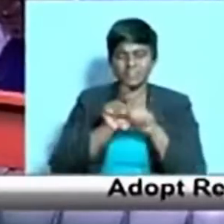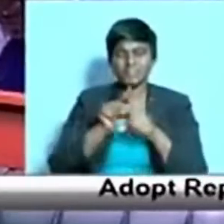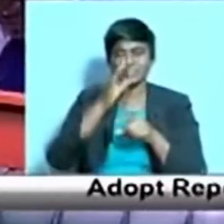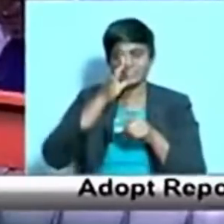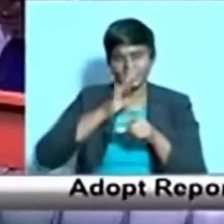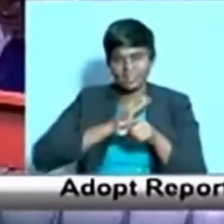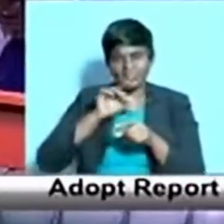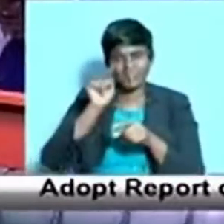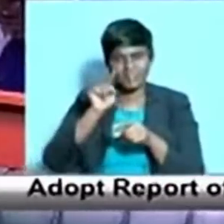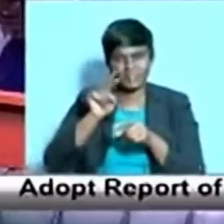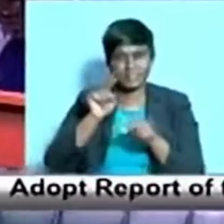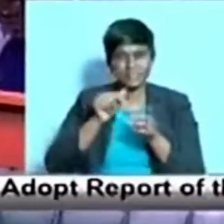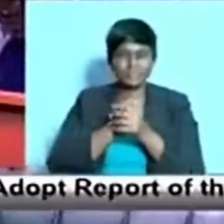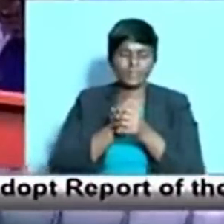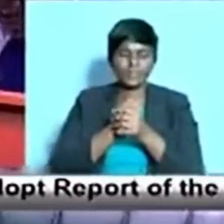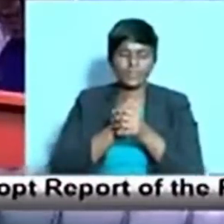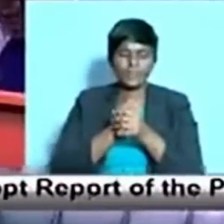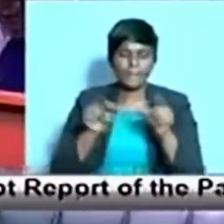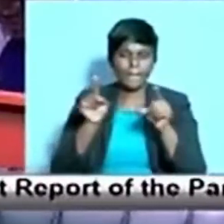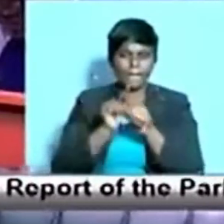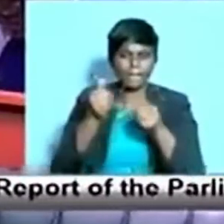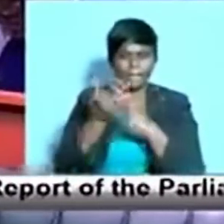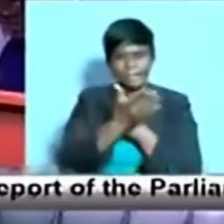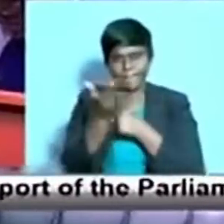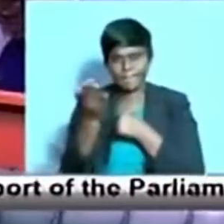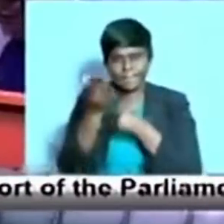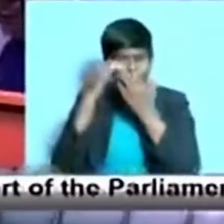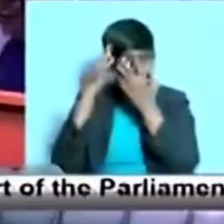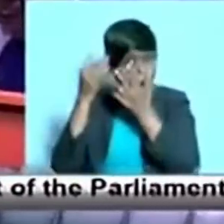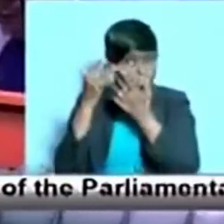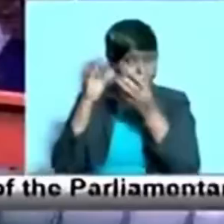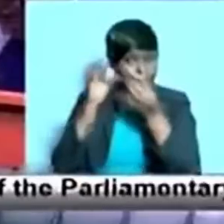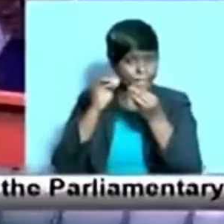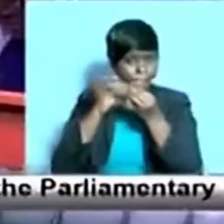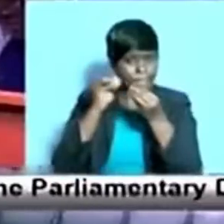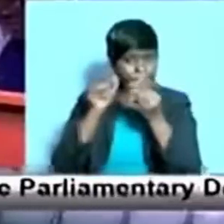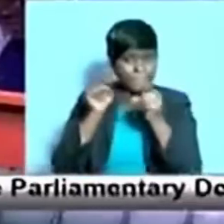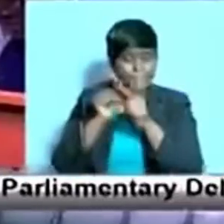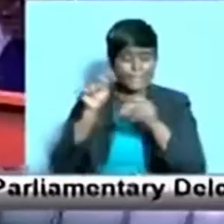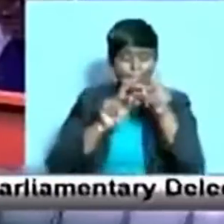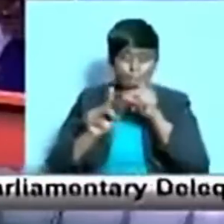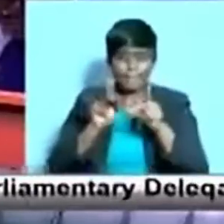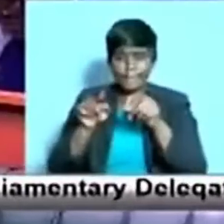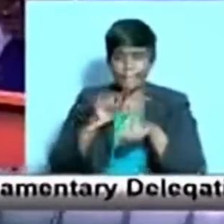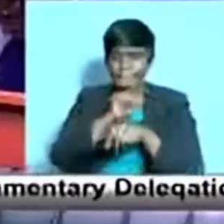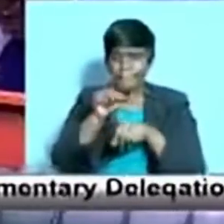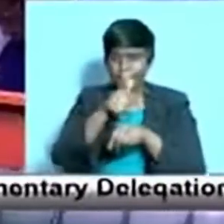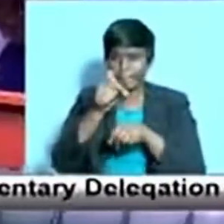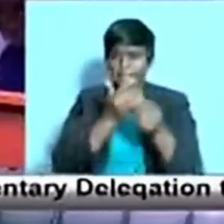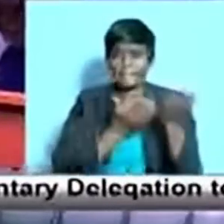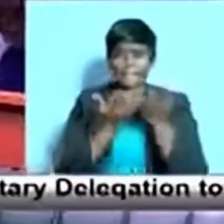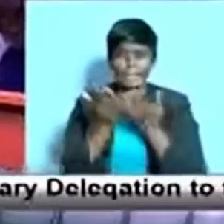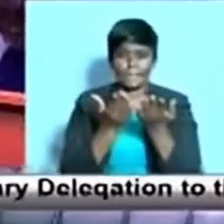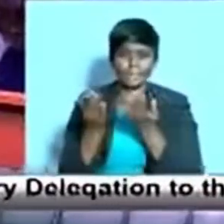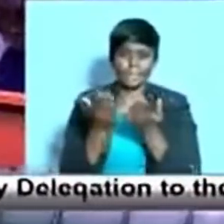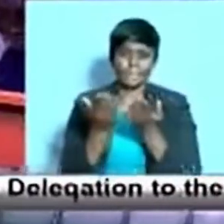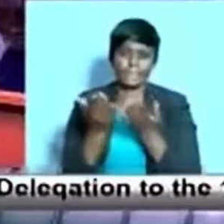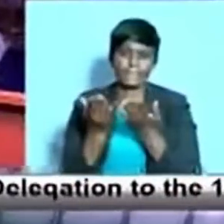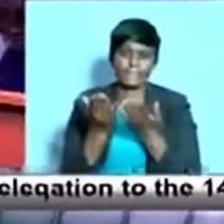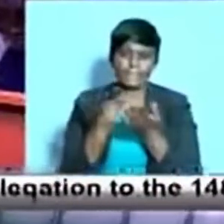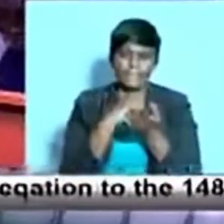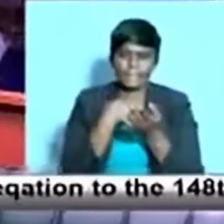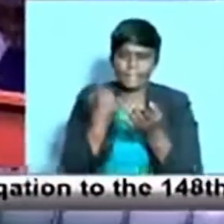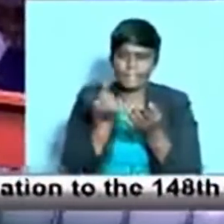Madam, and to the expectations of the people they served. I